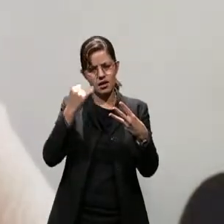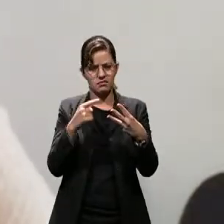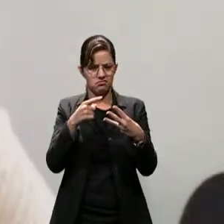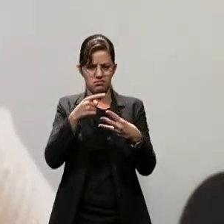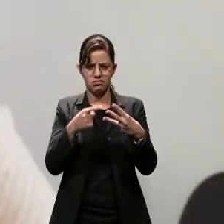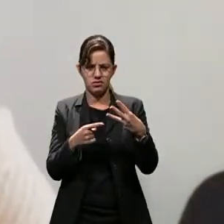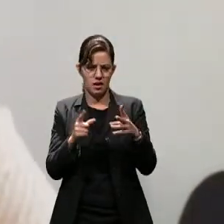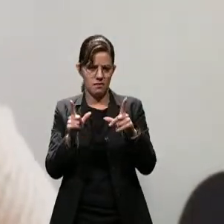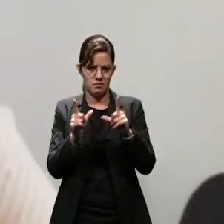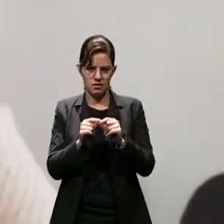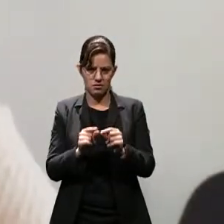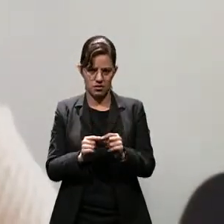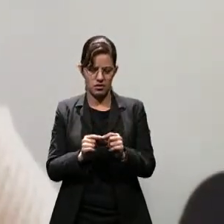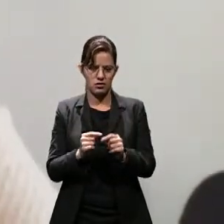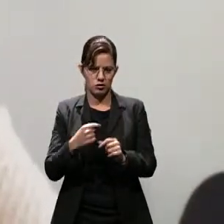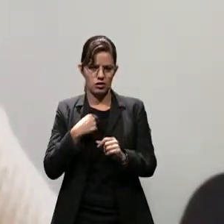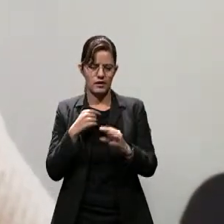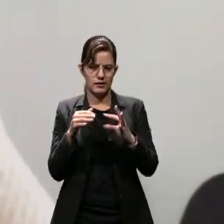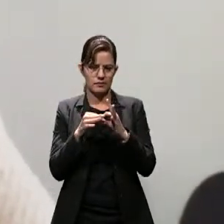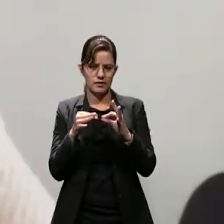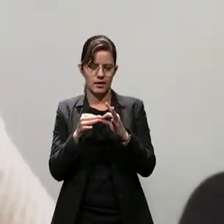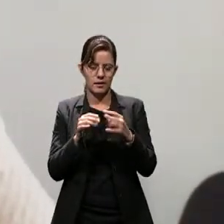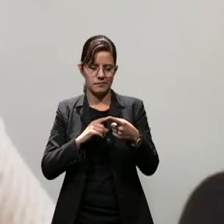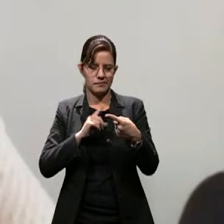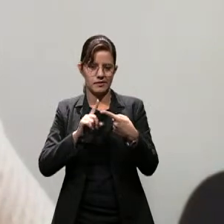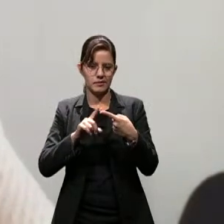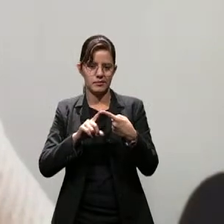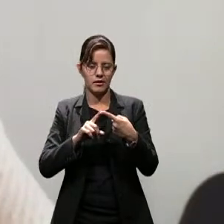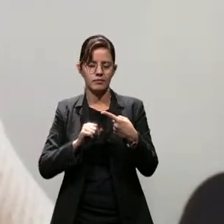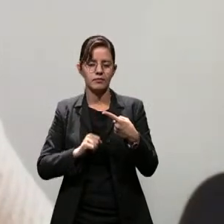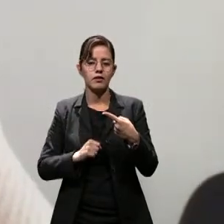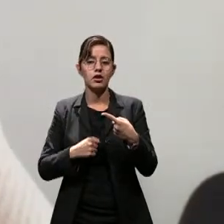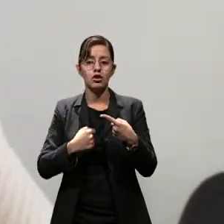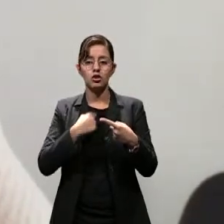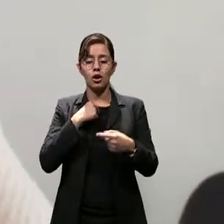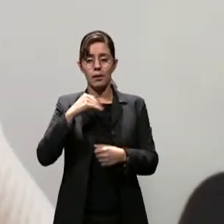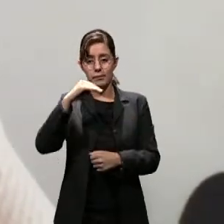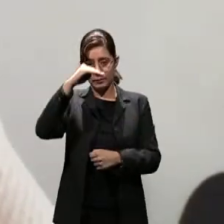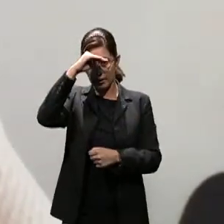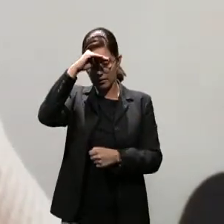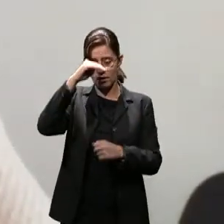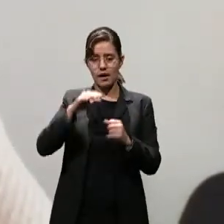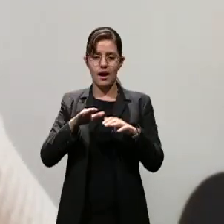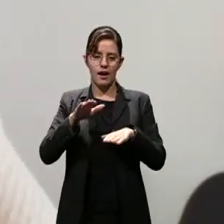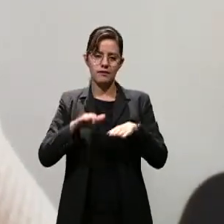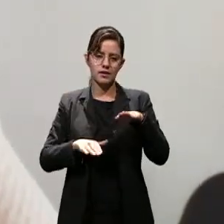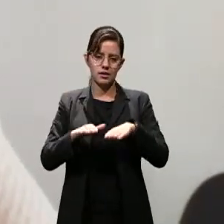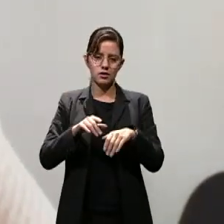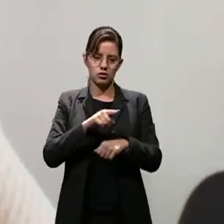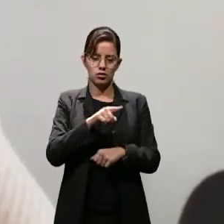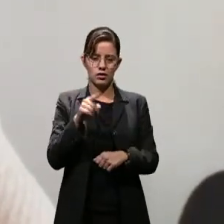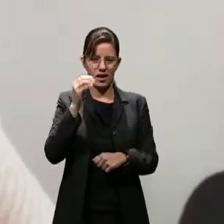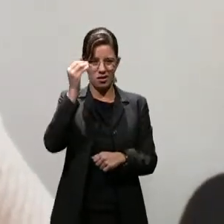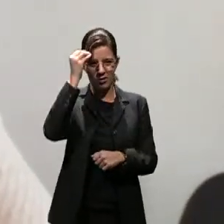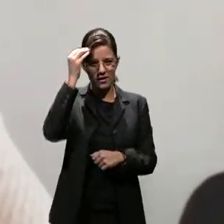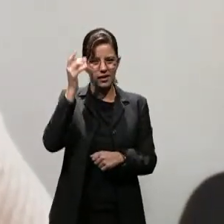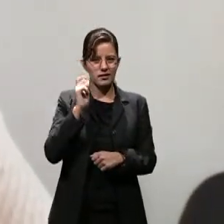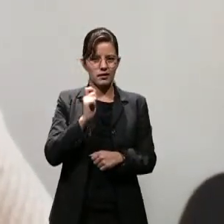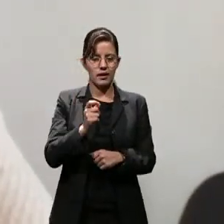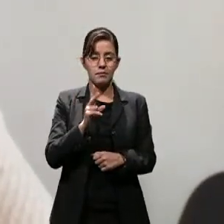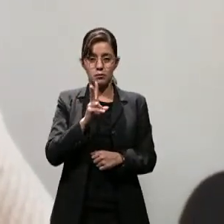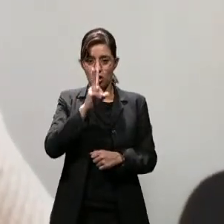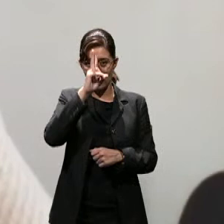three general conclusions of all this matter. First of all, it seems to me that sometimes